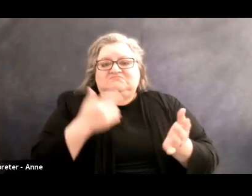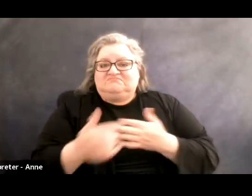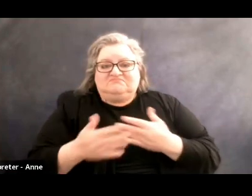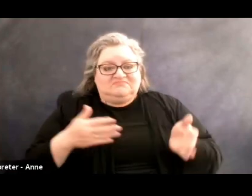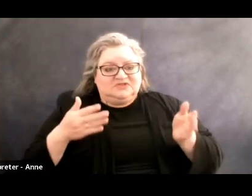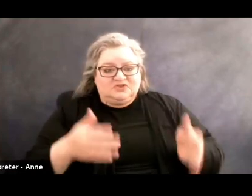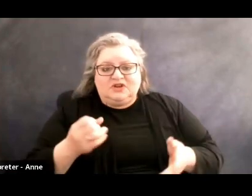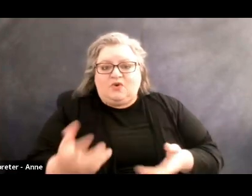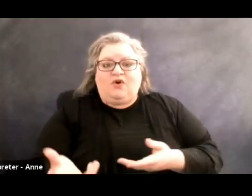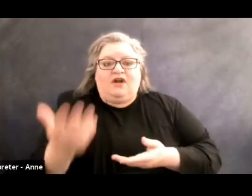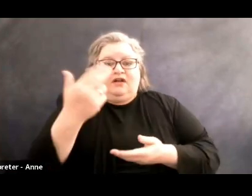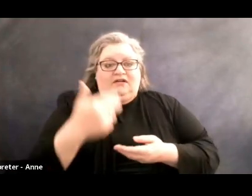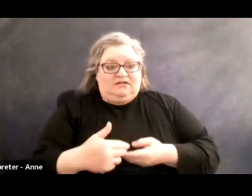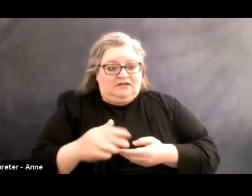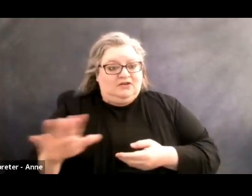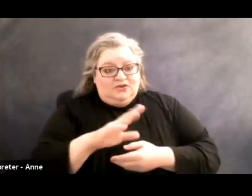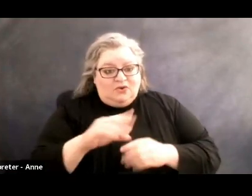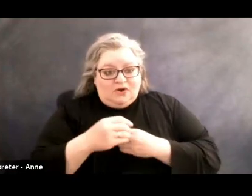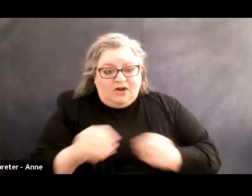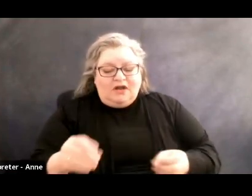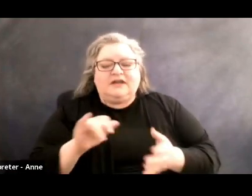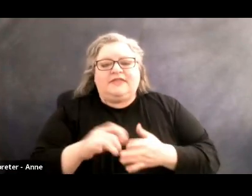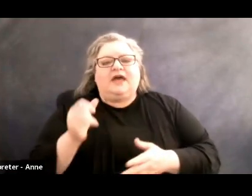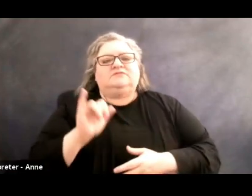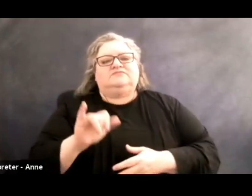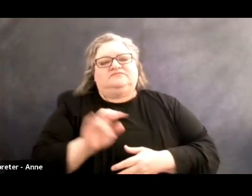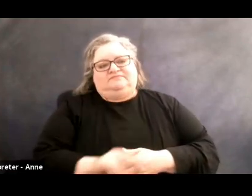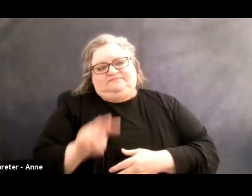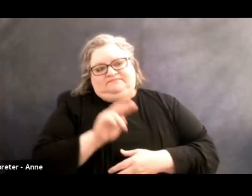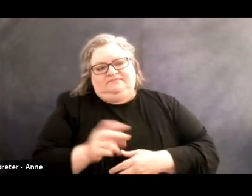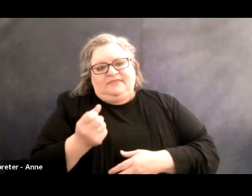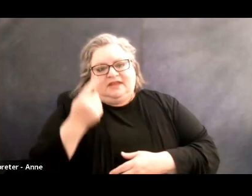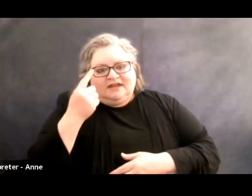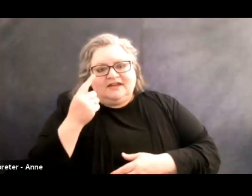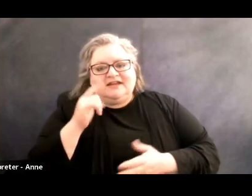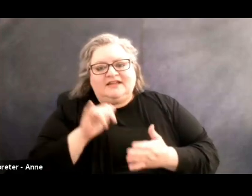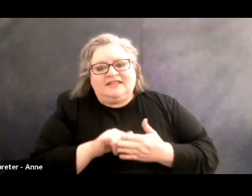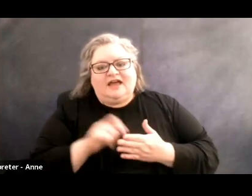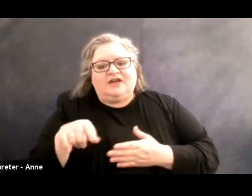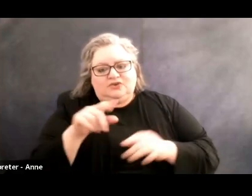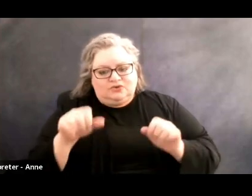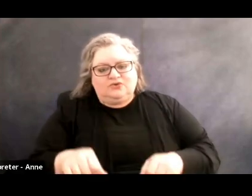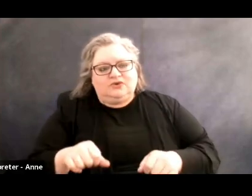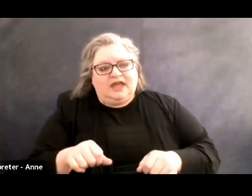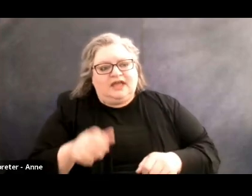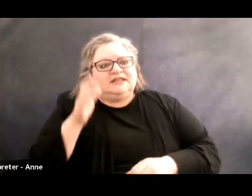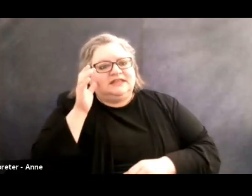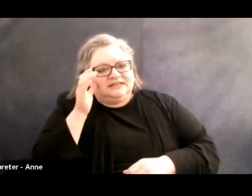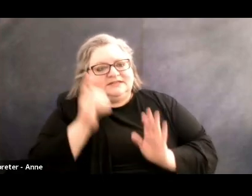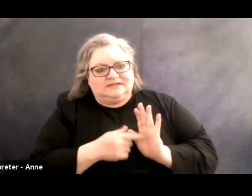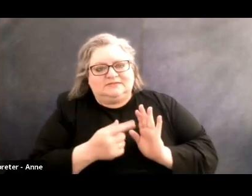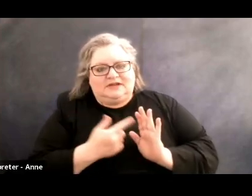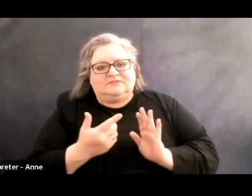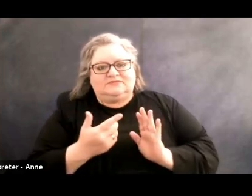or they come into your office, that you will realize that you can just listen